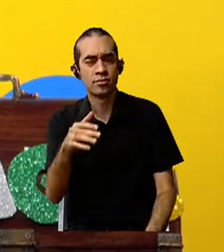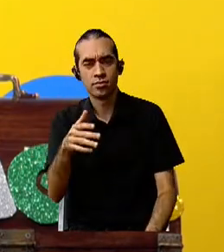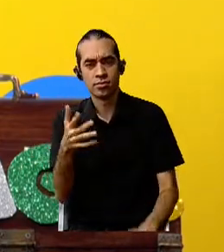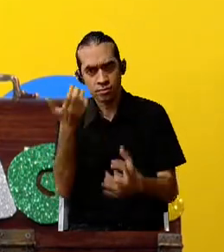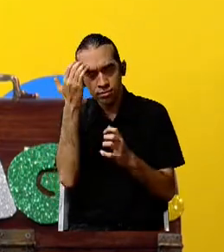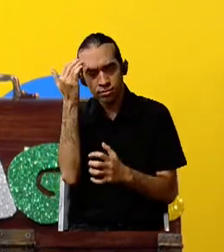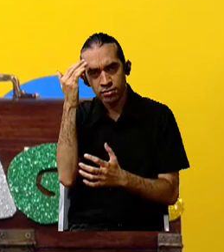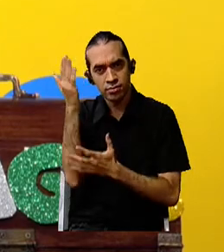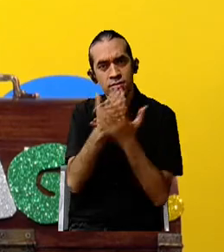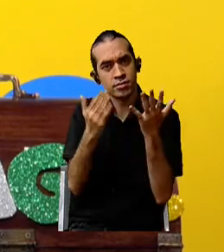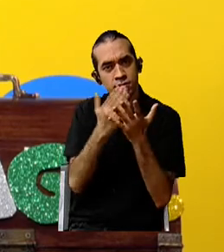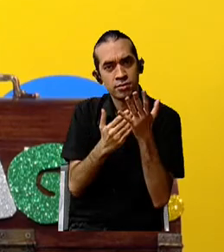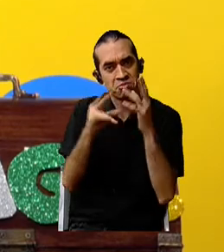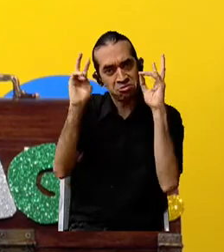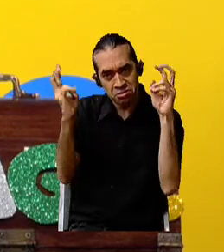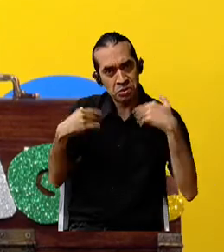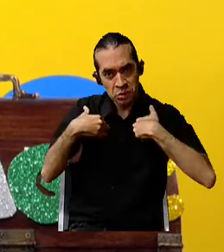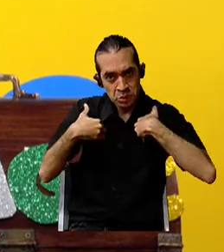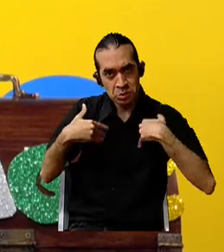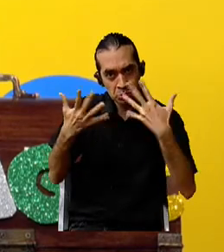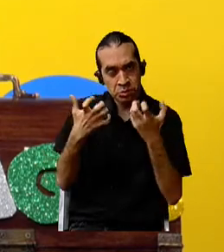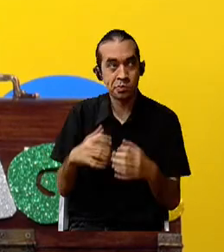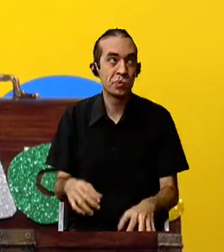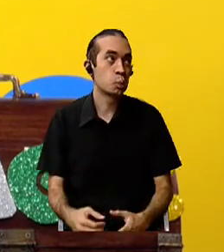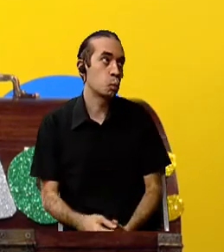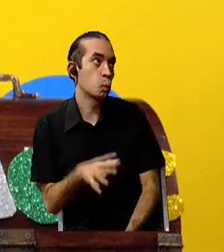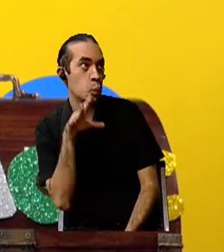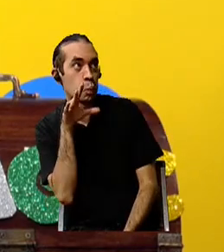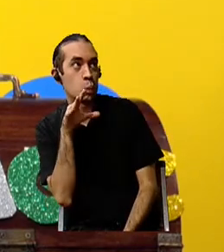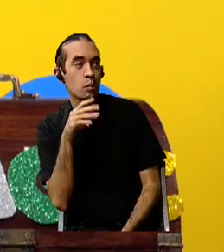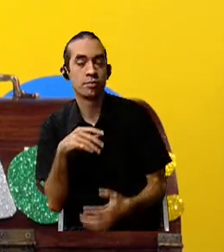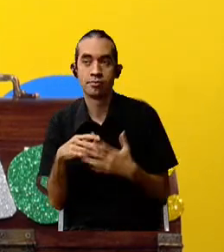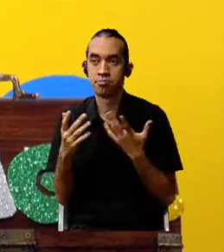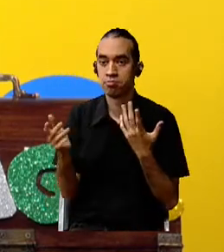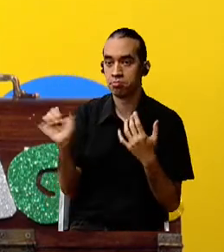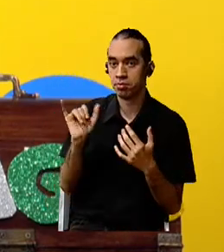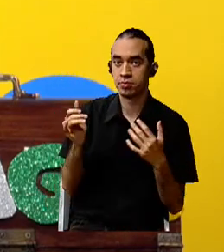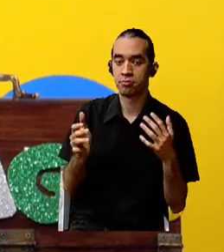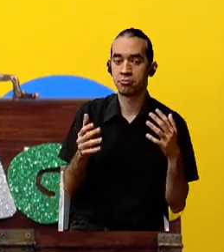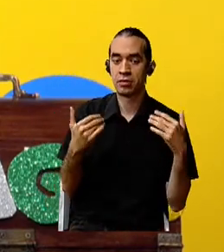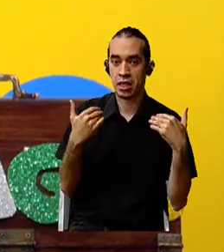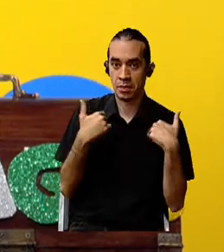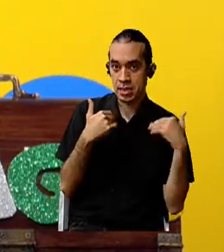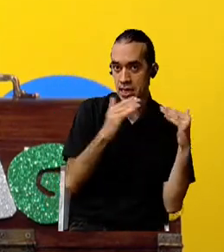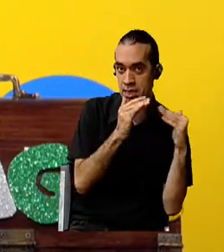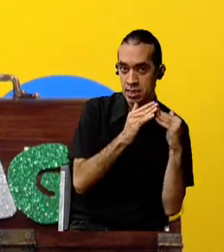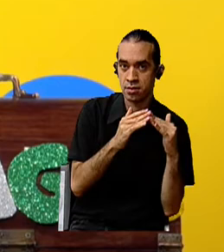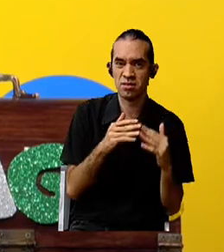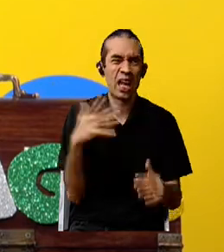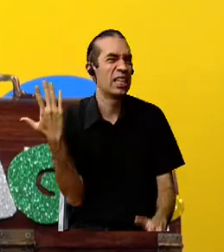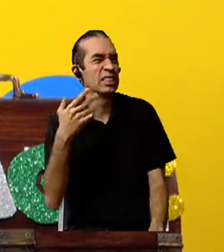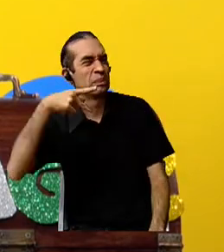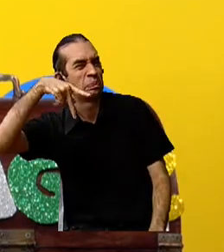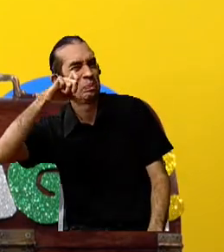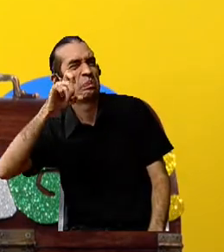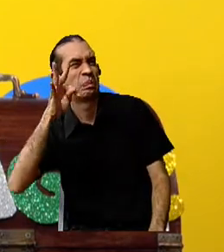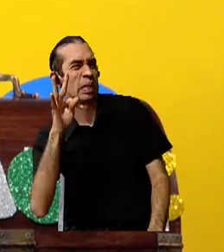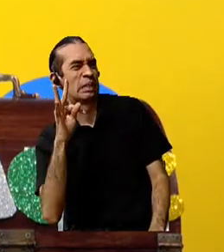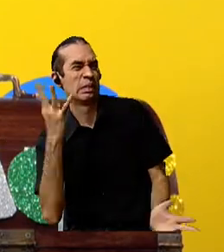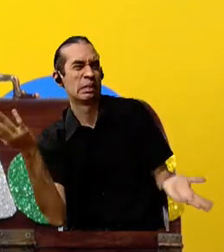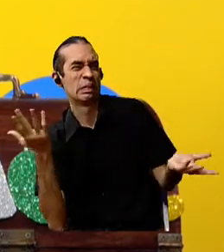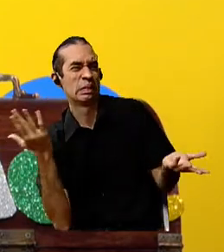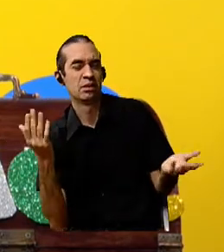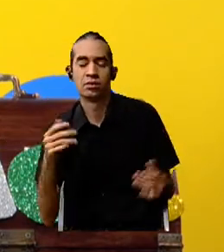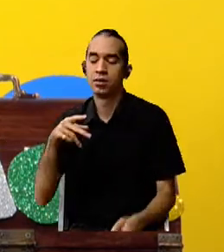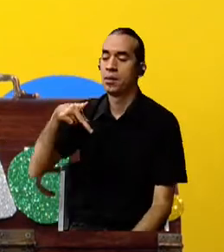know something about animals? And about pets? What is a pet? Well, Chuli, a